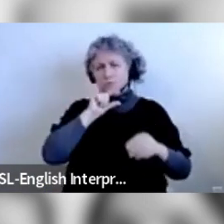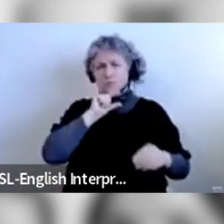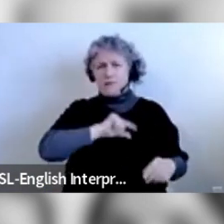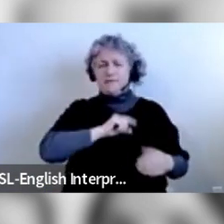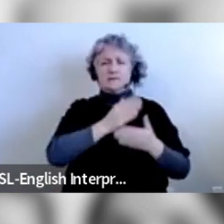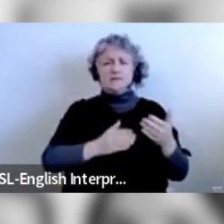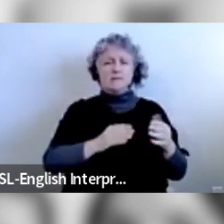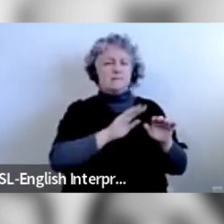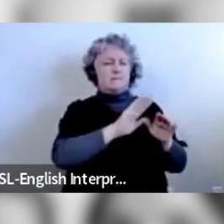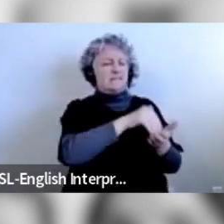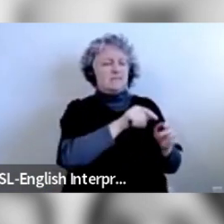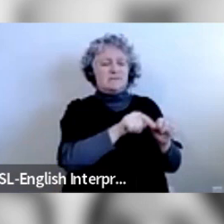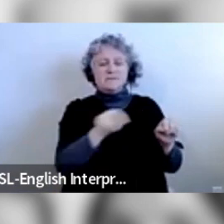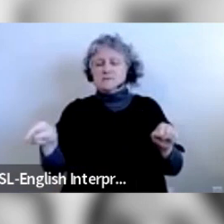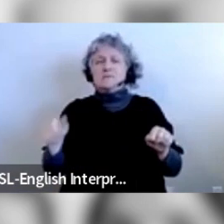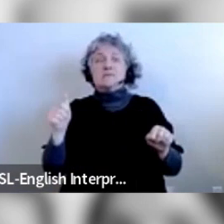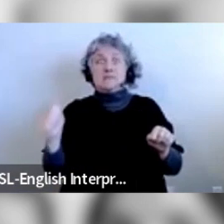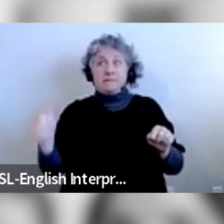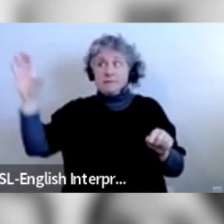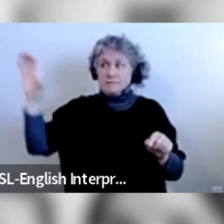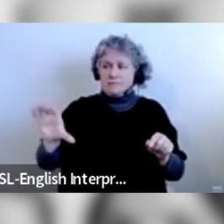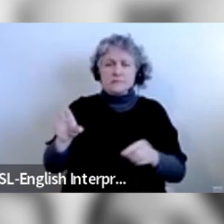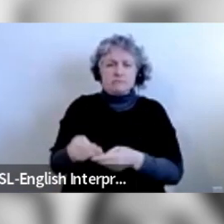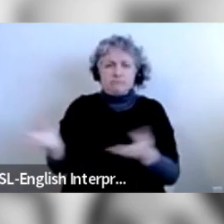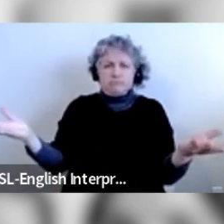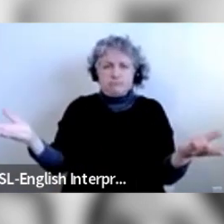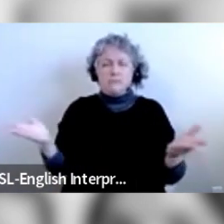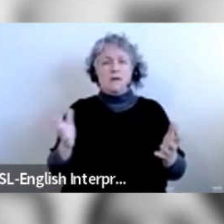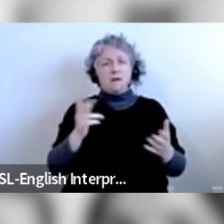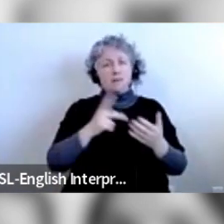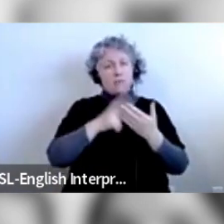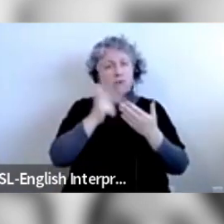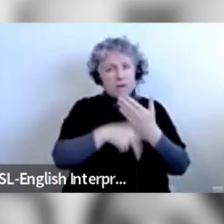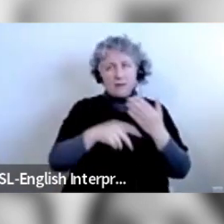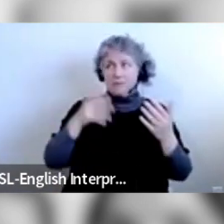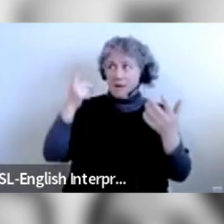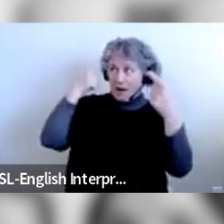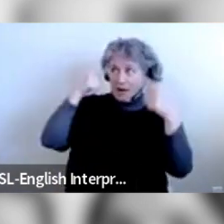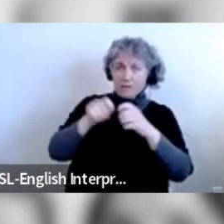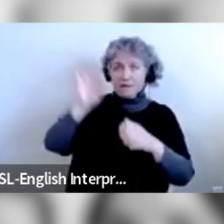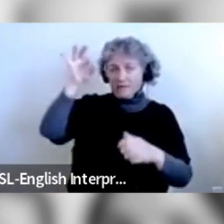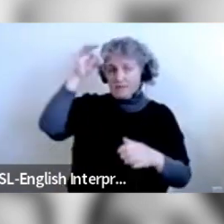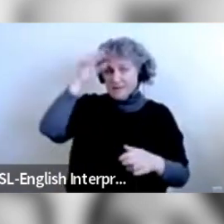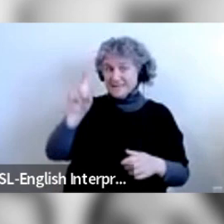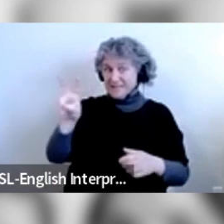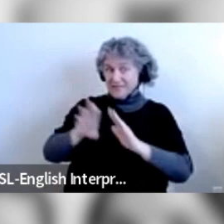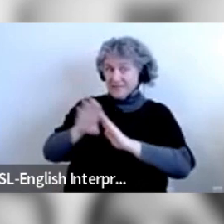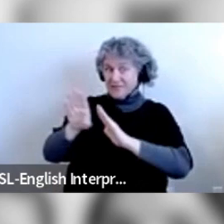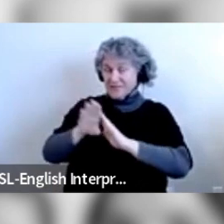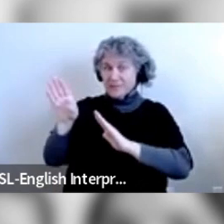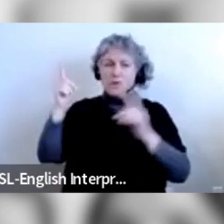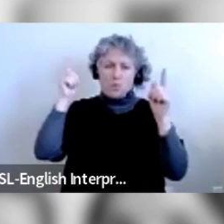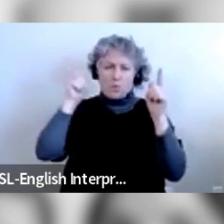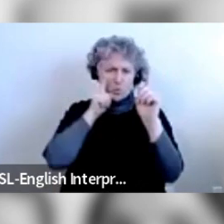centers administer the funds themselves, our goals for the program align with FedDev's goals. So those, we have the same